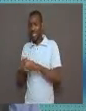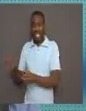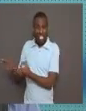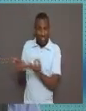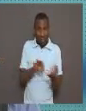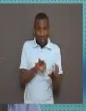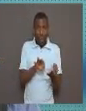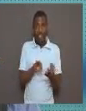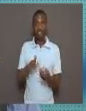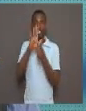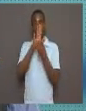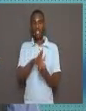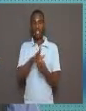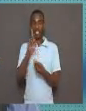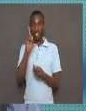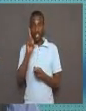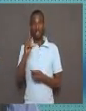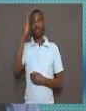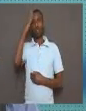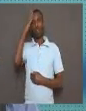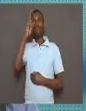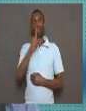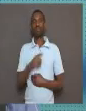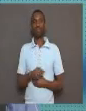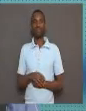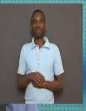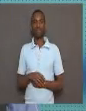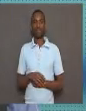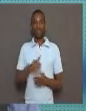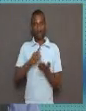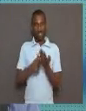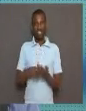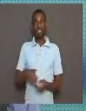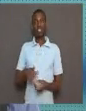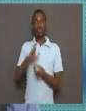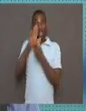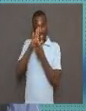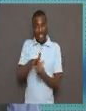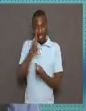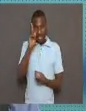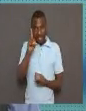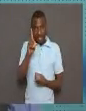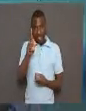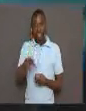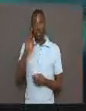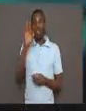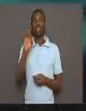To make it easier, you can use an instrument called a hydrometer.